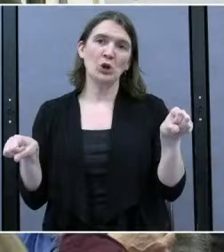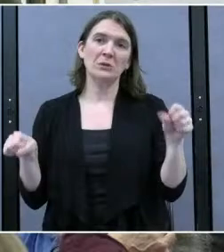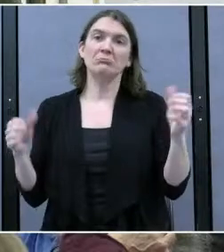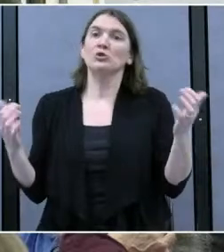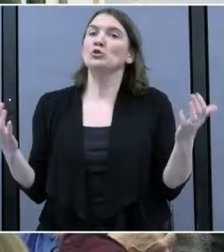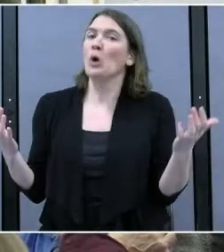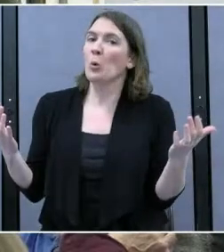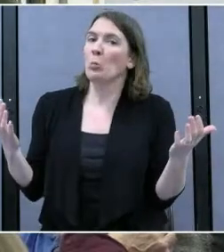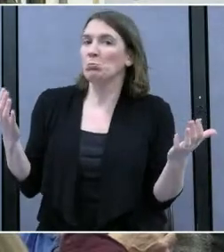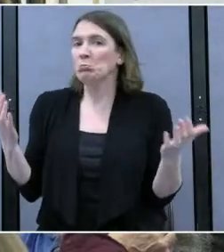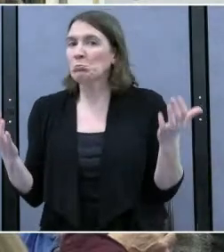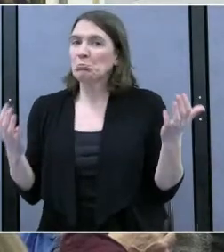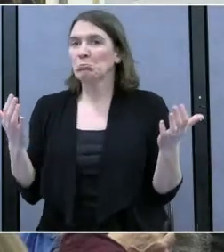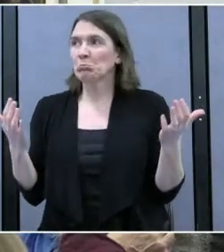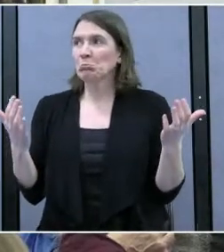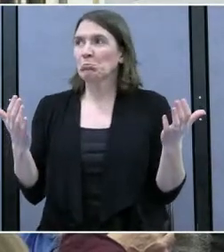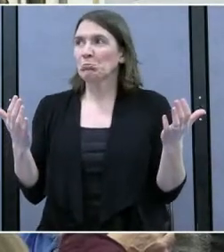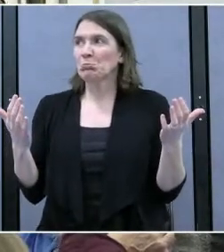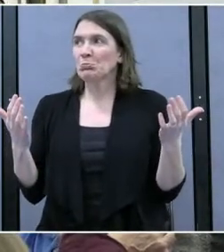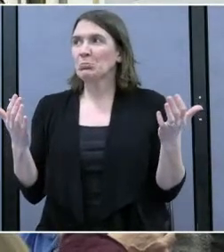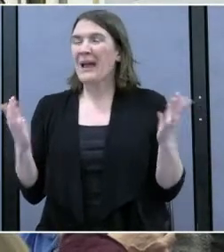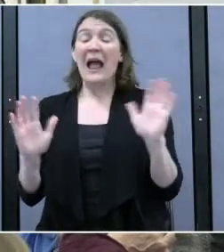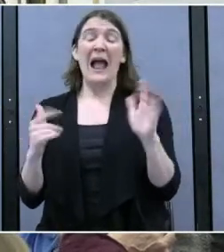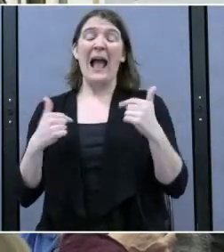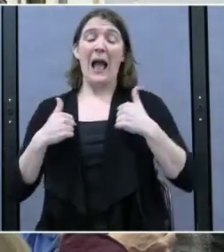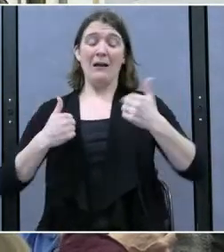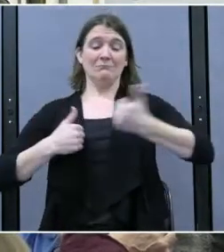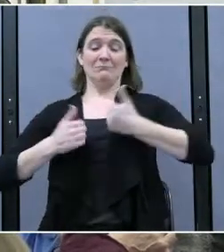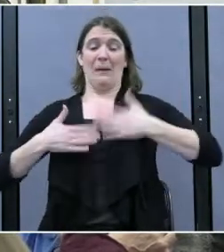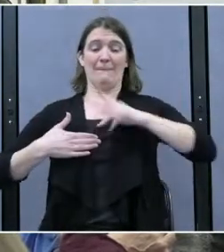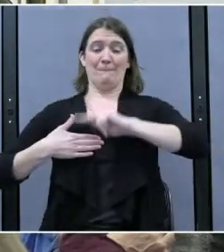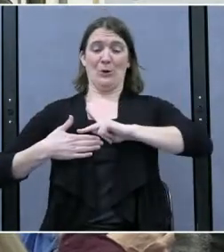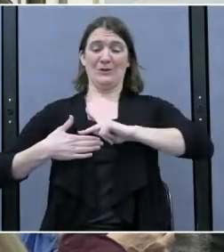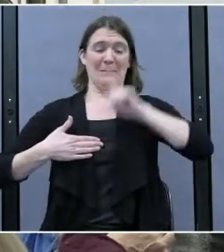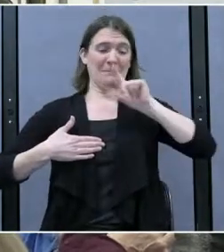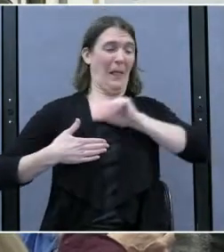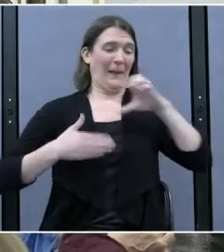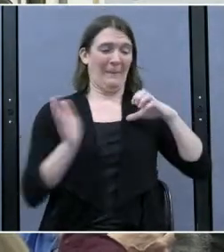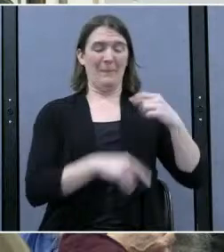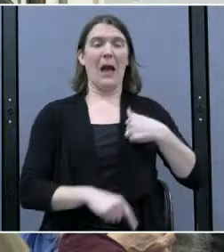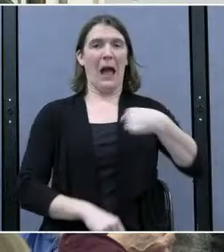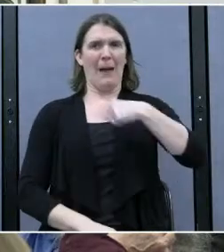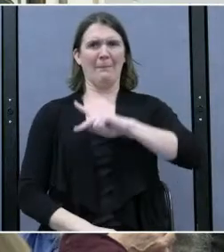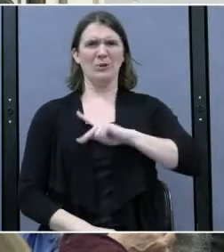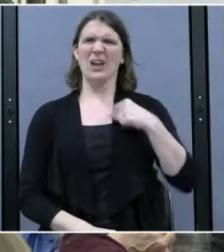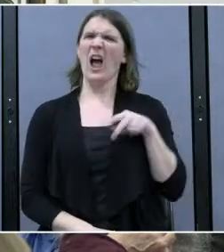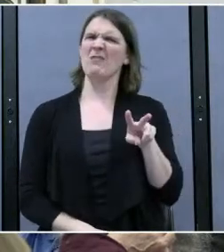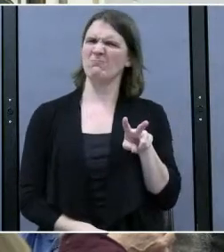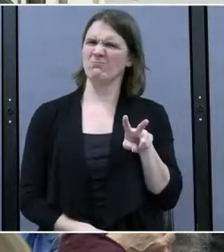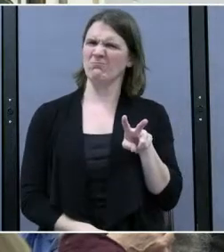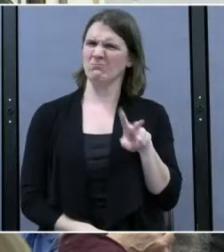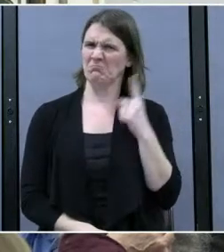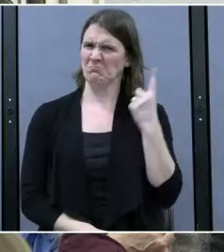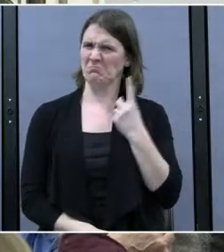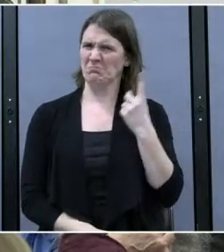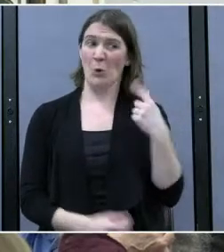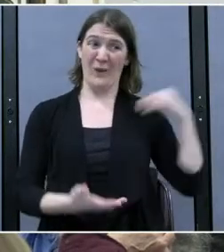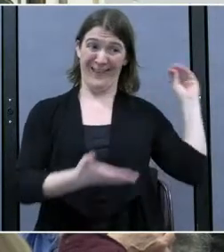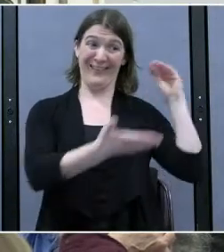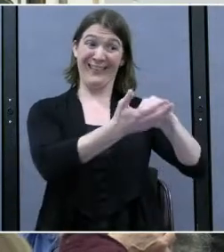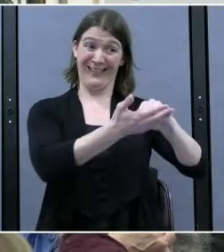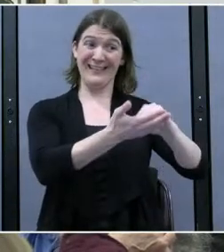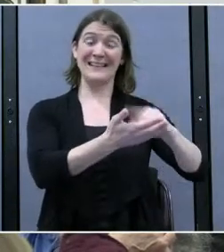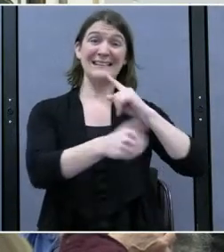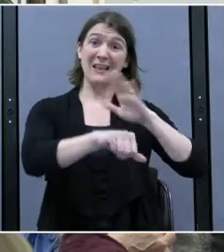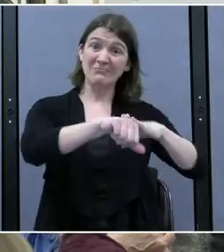So I'm a little, just speaking for myself, not the committee, but I'm a little Now, wary of the advice, we put in there that